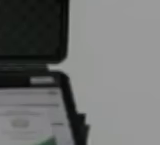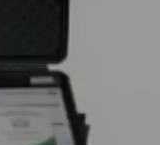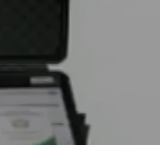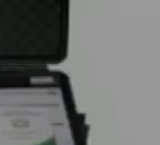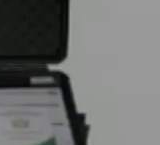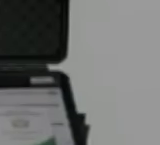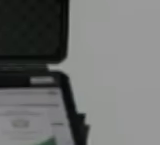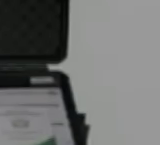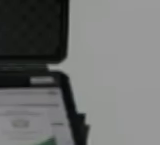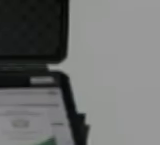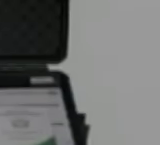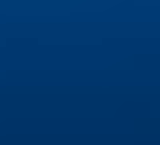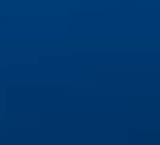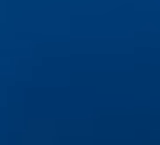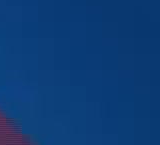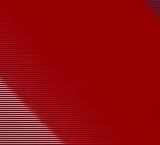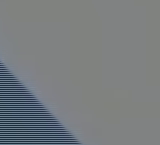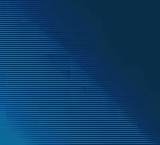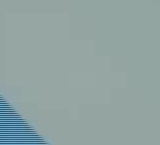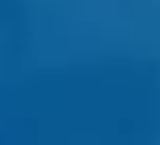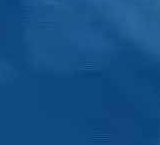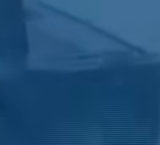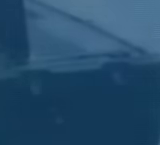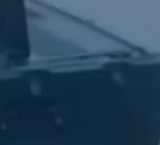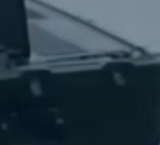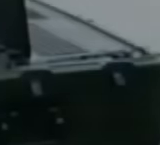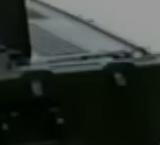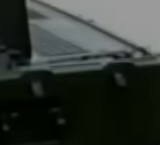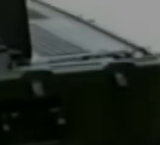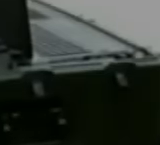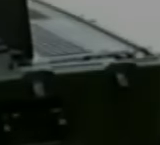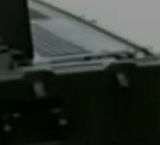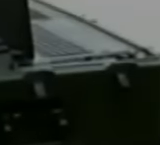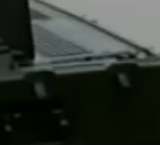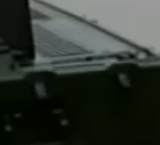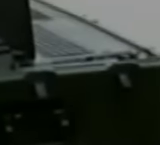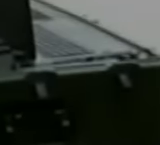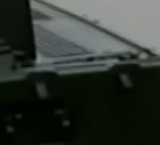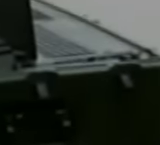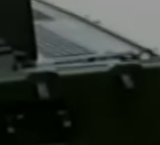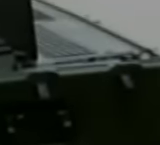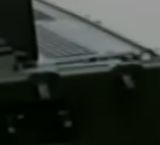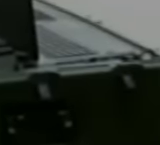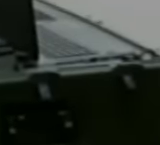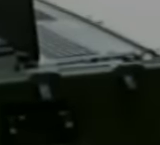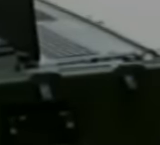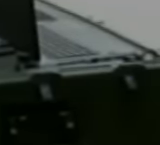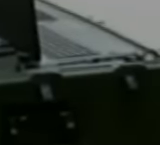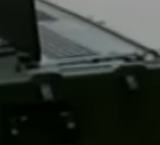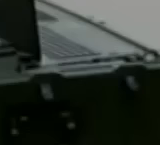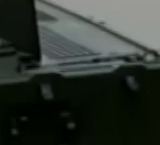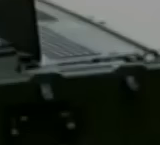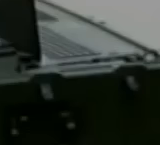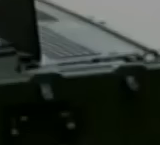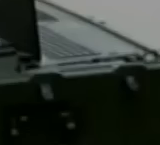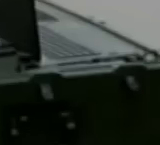or equipments, if we may call them, mm-hmm. are basically number one, BVR, mm-hmm. EVID, mm-hmm. and